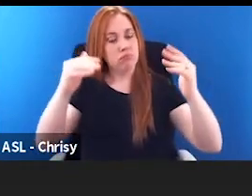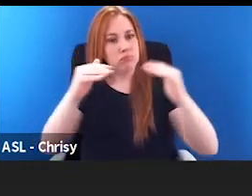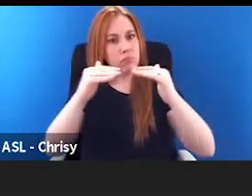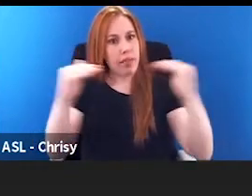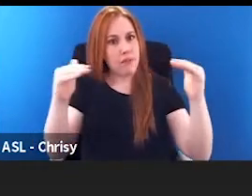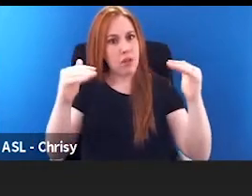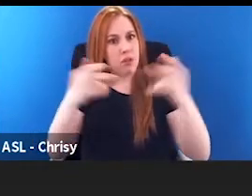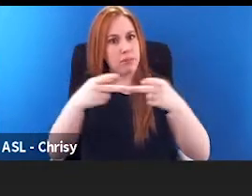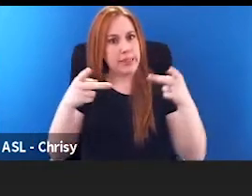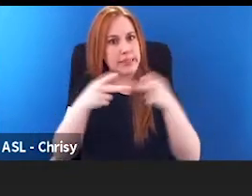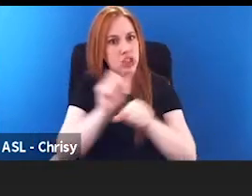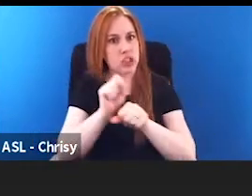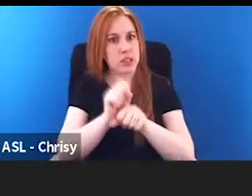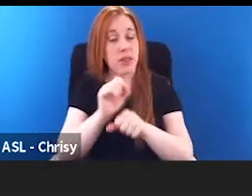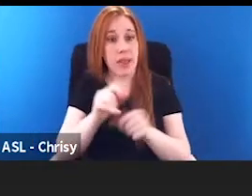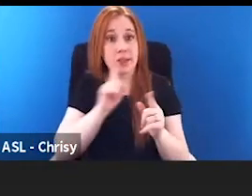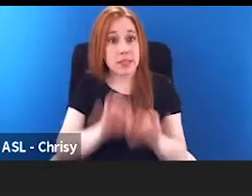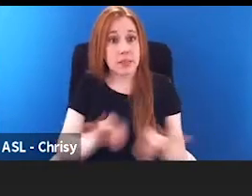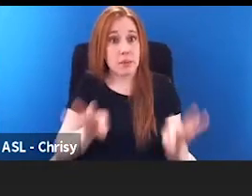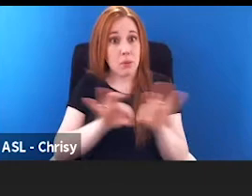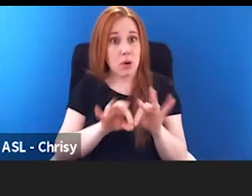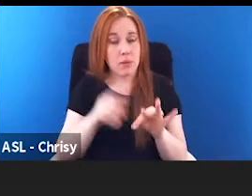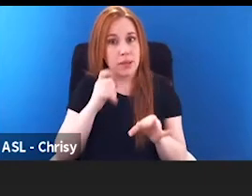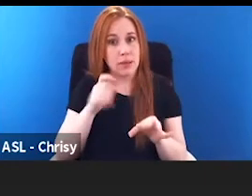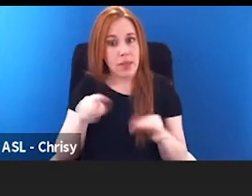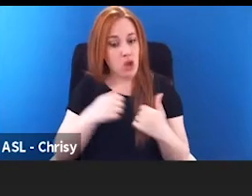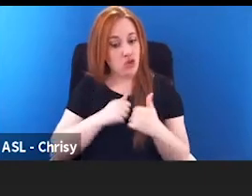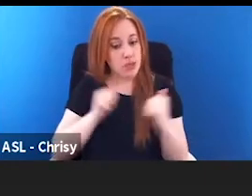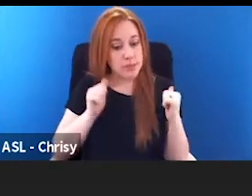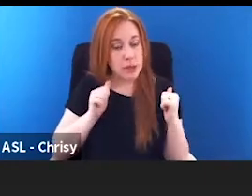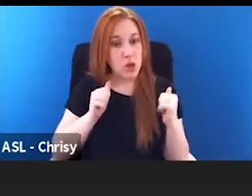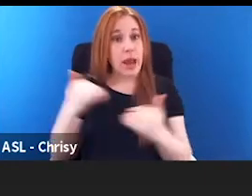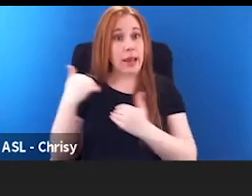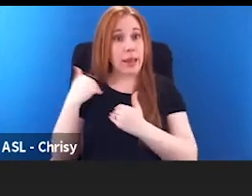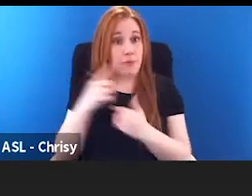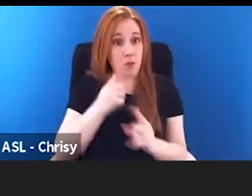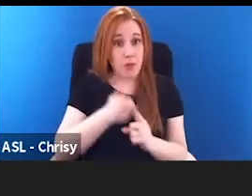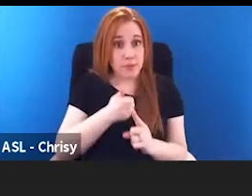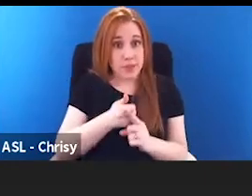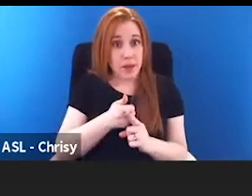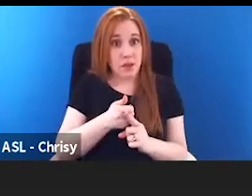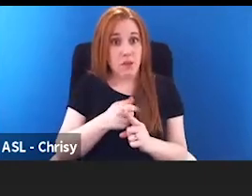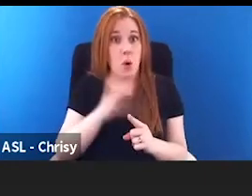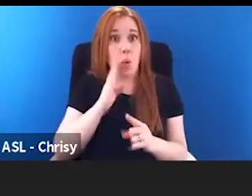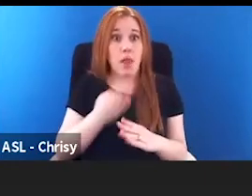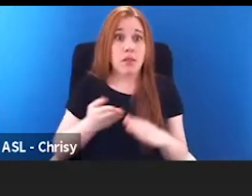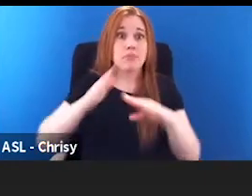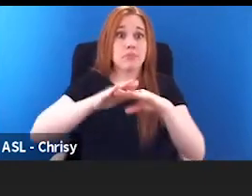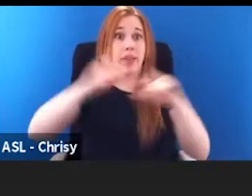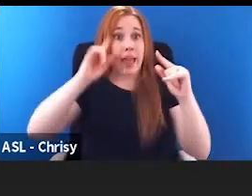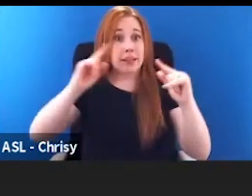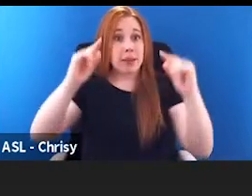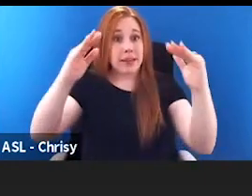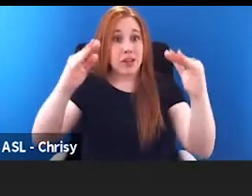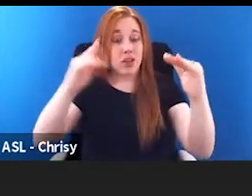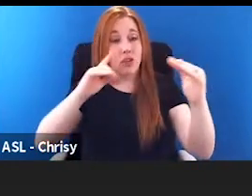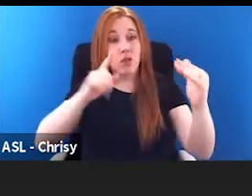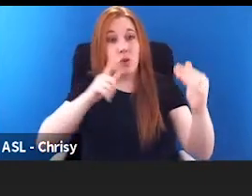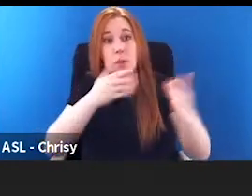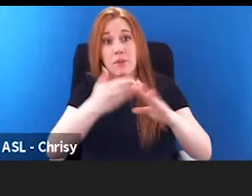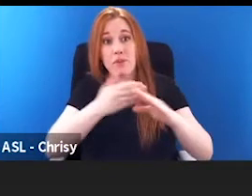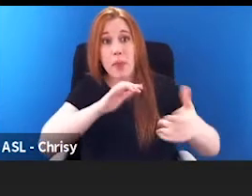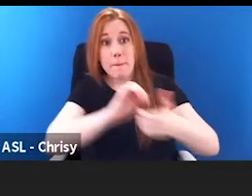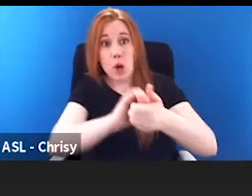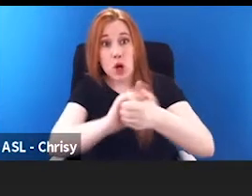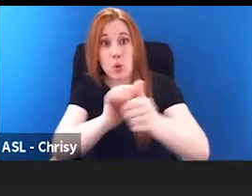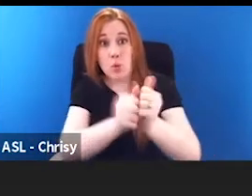is because not only are they adding transparency and accountability to themselves, they're going to have heightened expectations for who they partner with to bring their